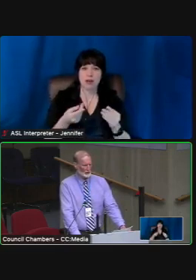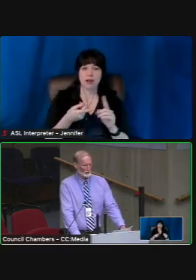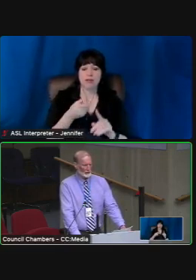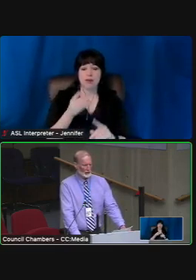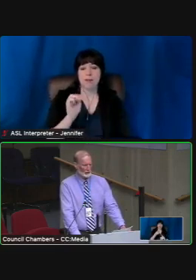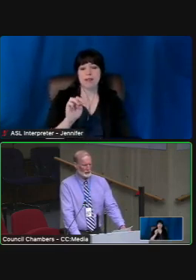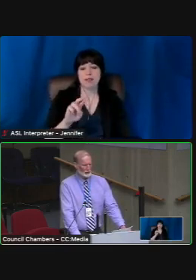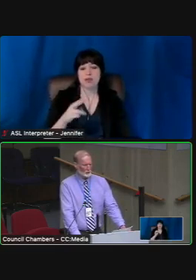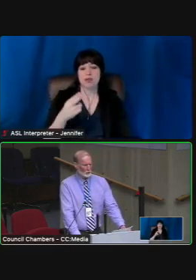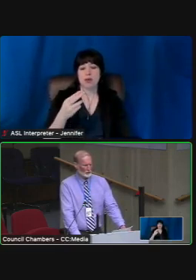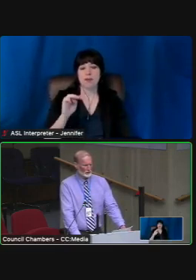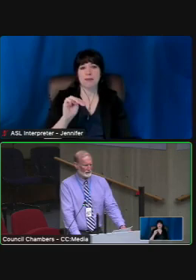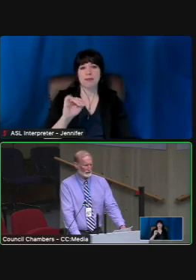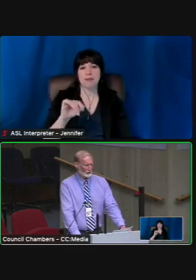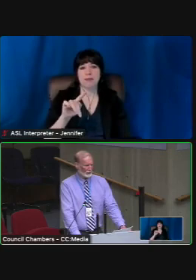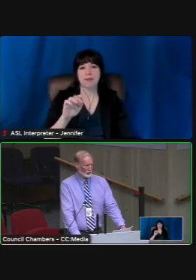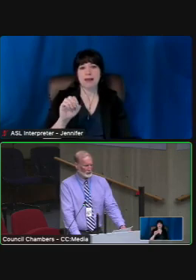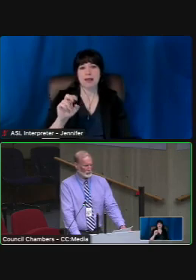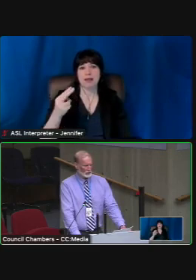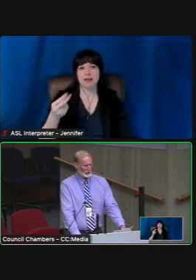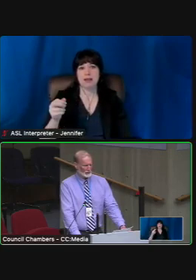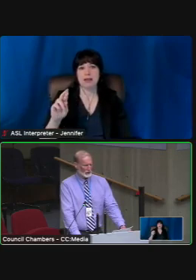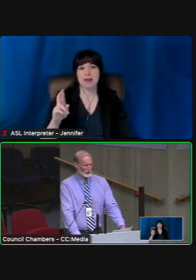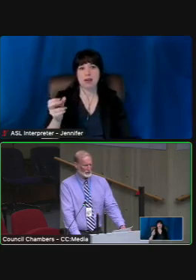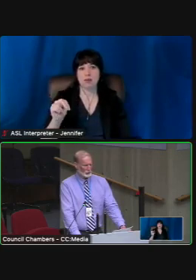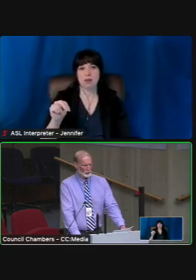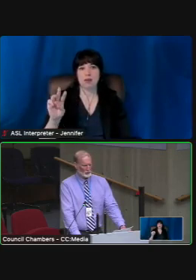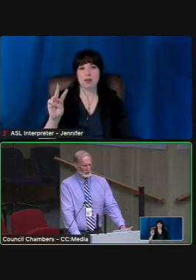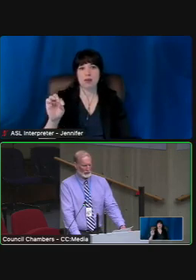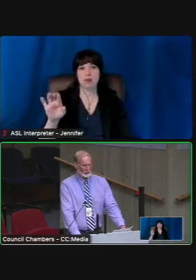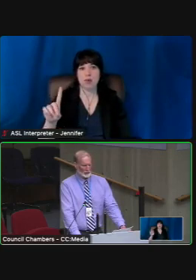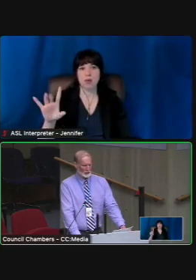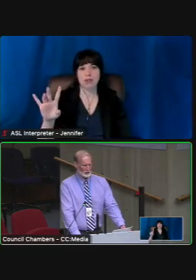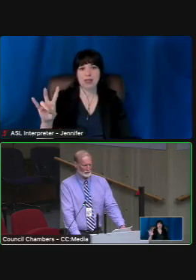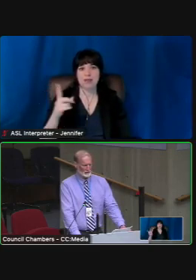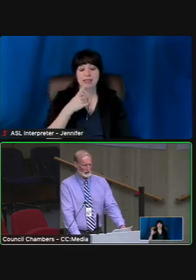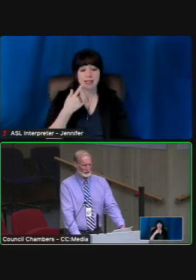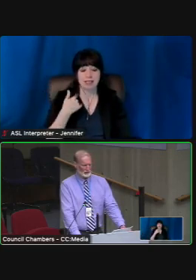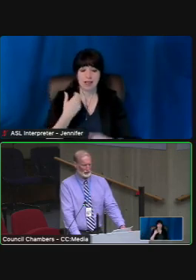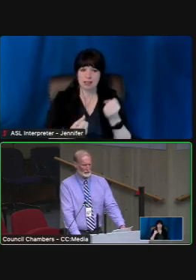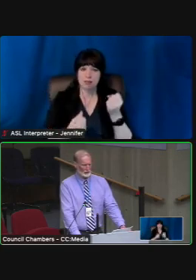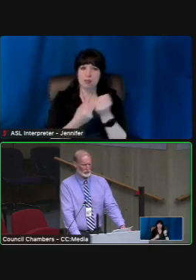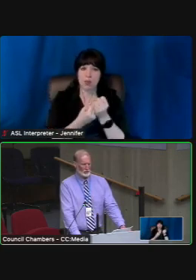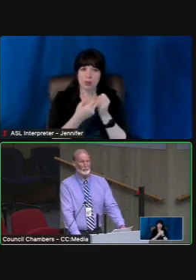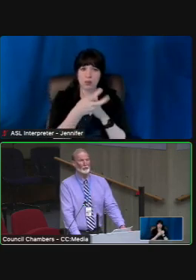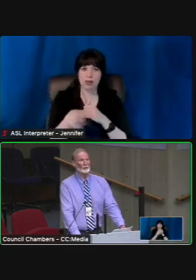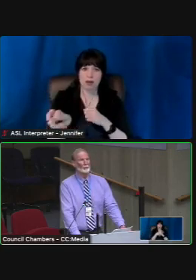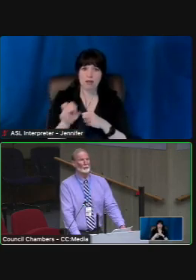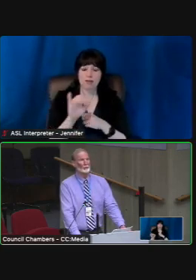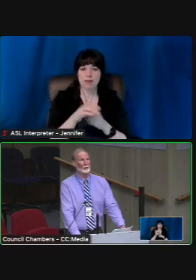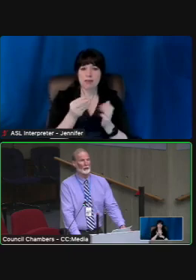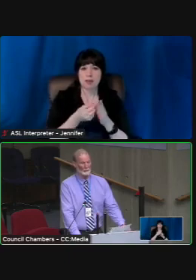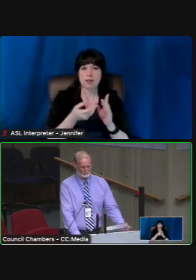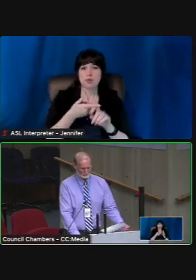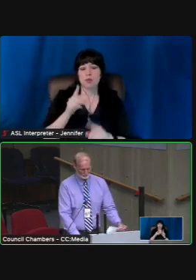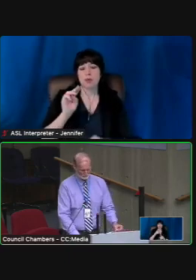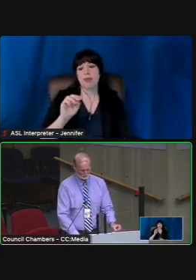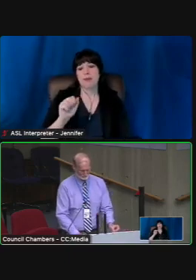Heron, Mike Heron in Ward 7, who says, I support the reallocation of CDBG monies to the Meals on Wheels